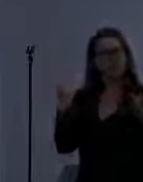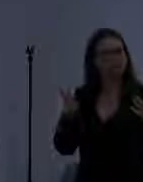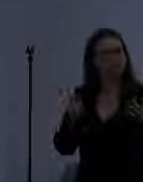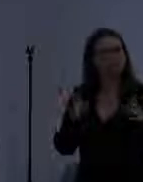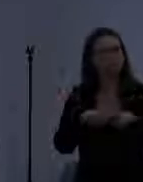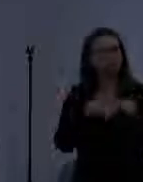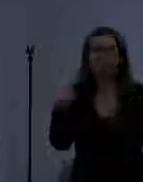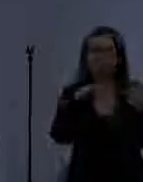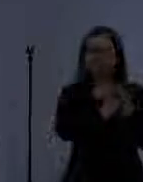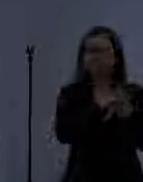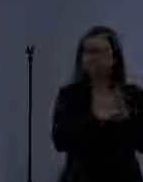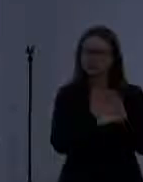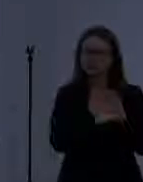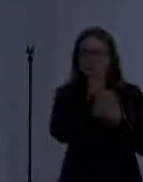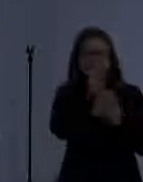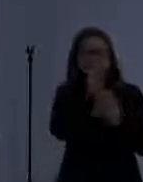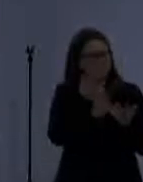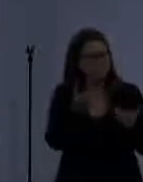Thank you.